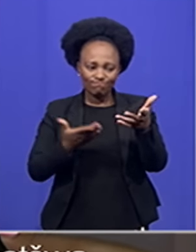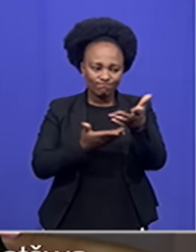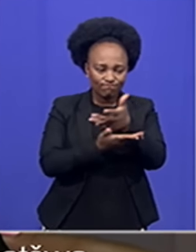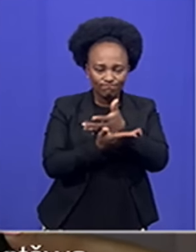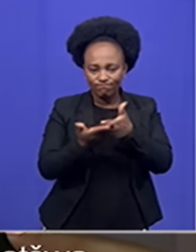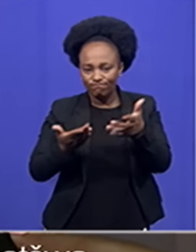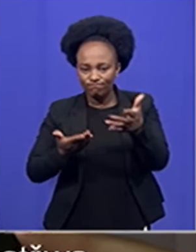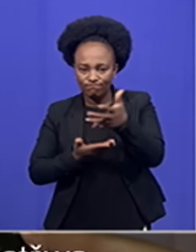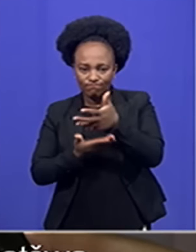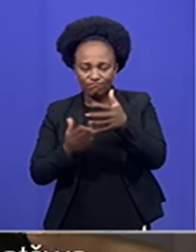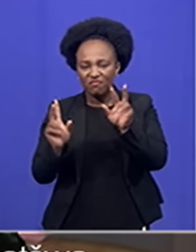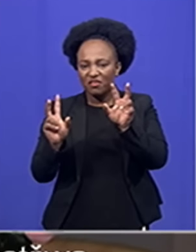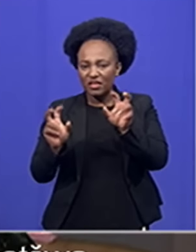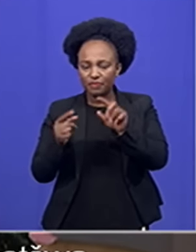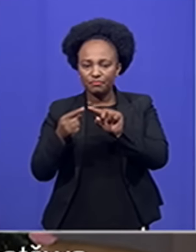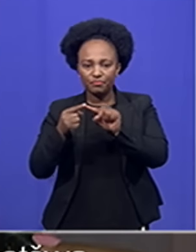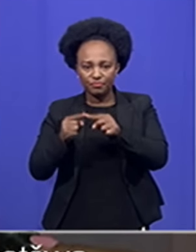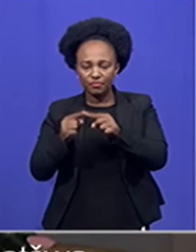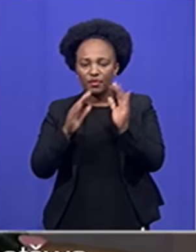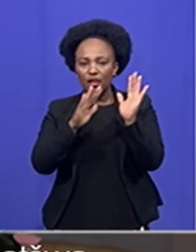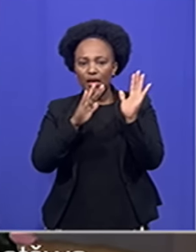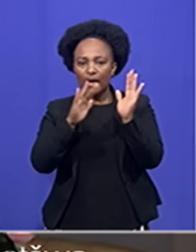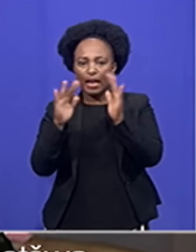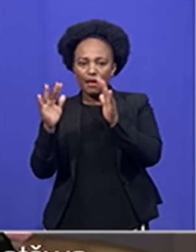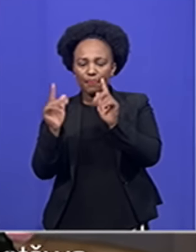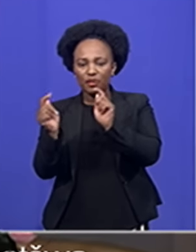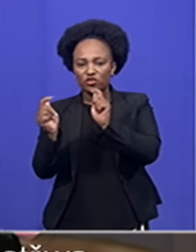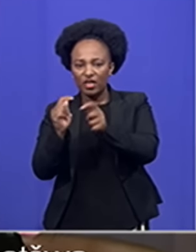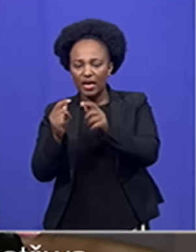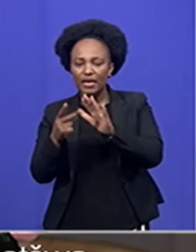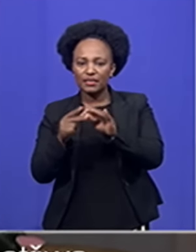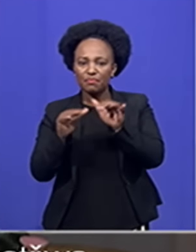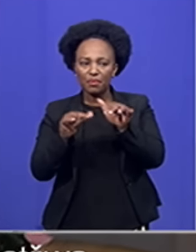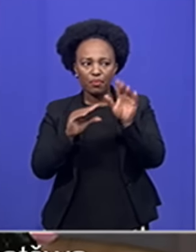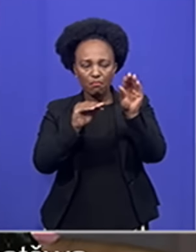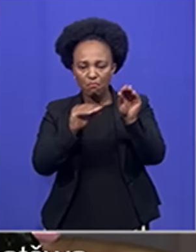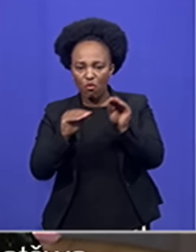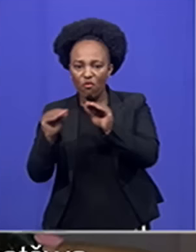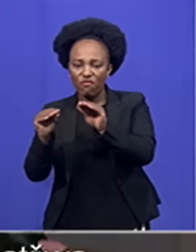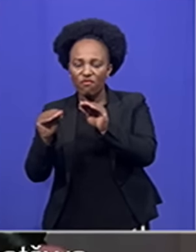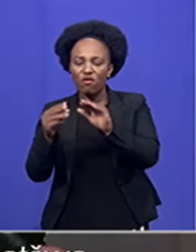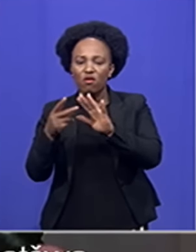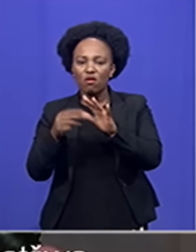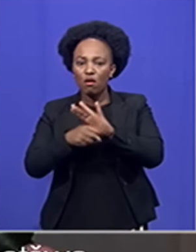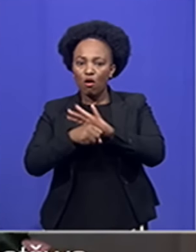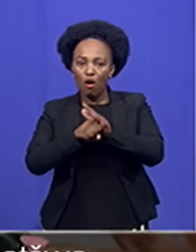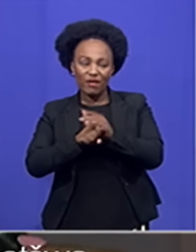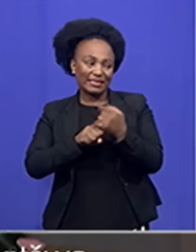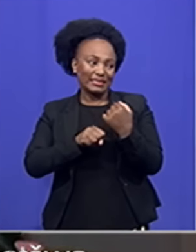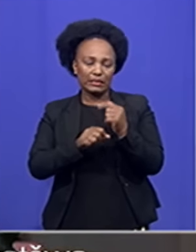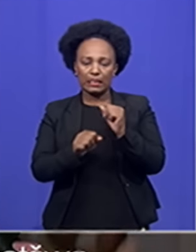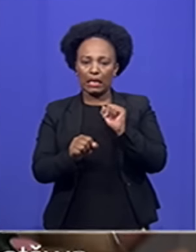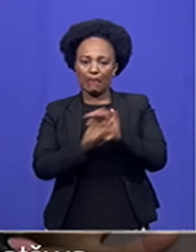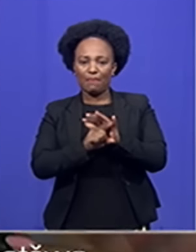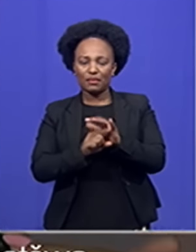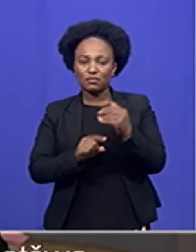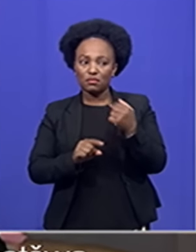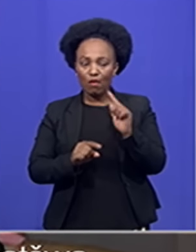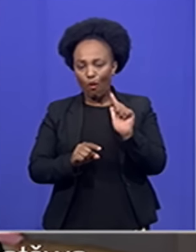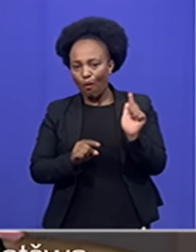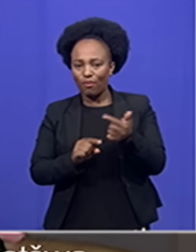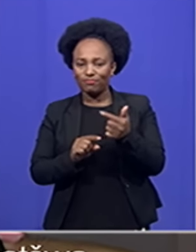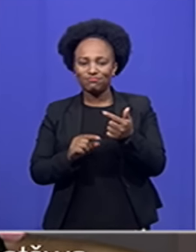le climate change dintlha di tshwana le migration le ya ka COVID-19 e re affectile ba rotlhe